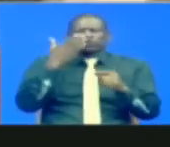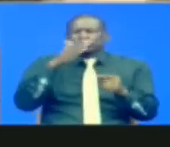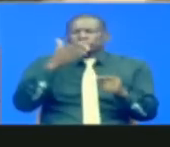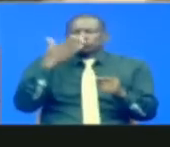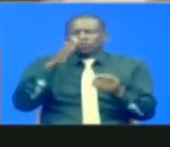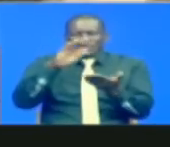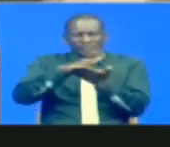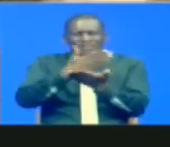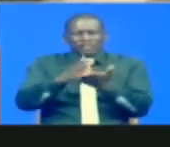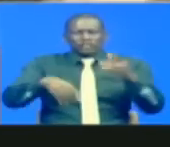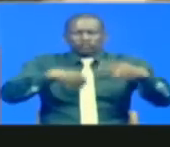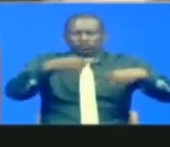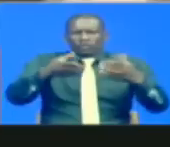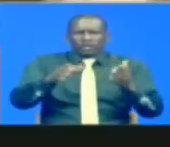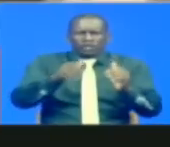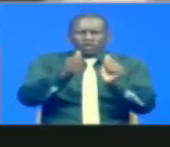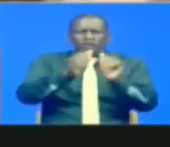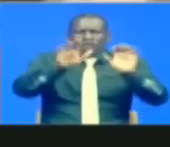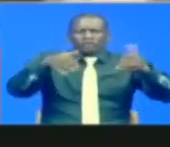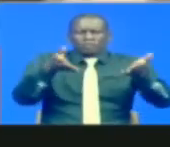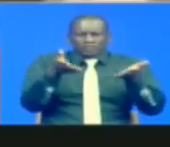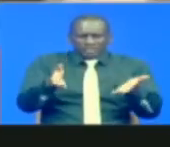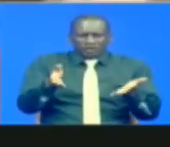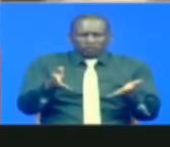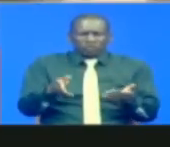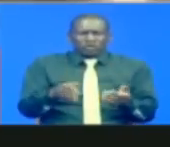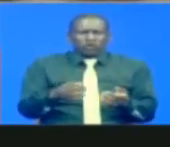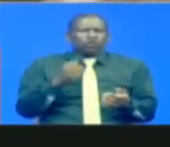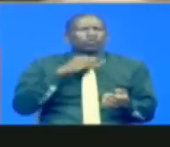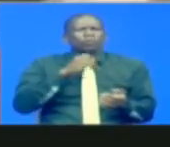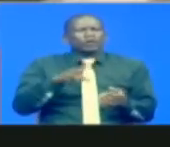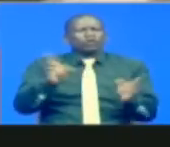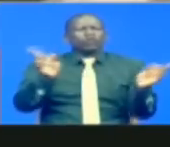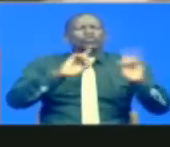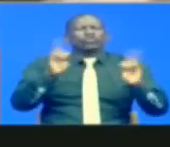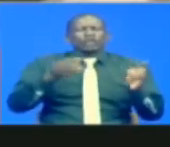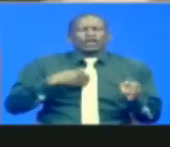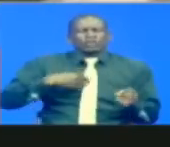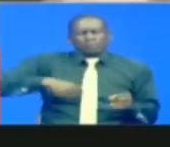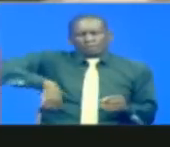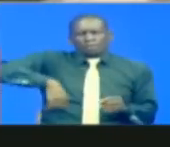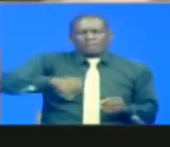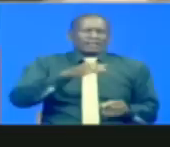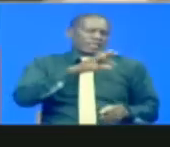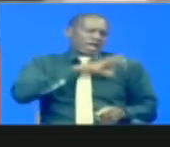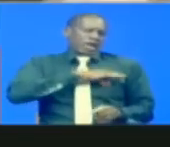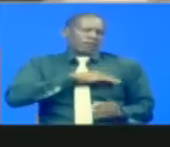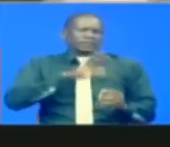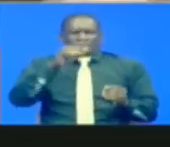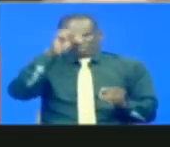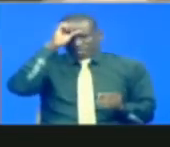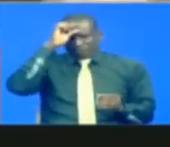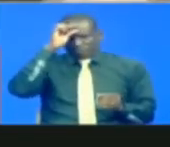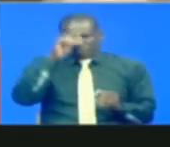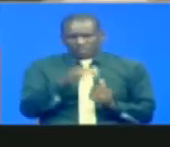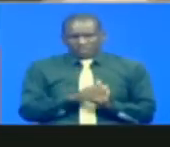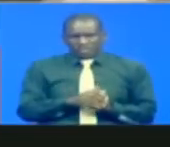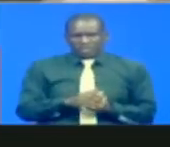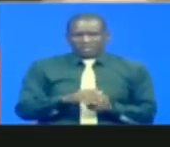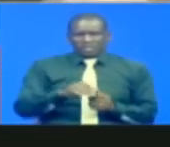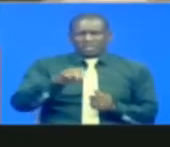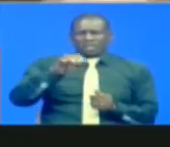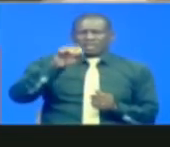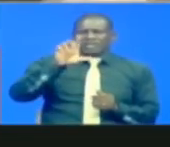to persist, with farmers still decrying lack of payment of their arrears by the government.